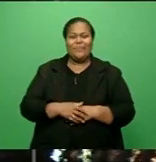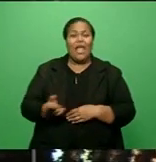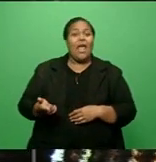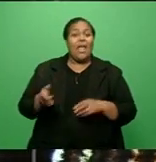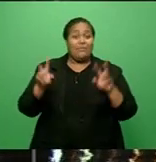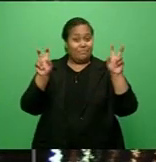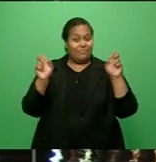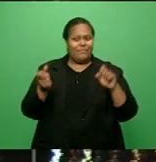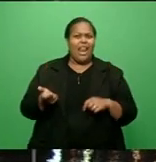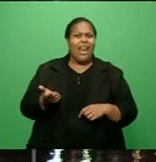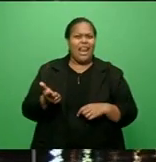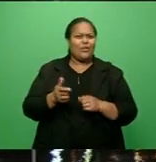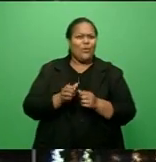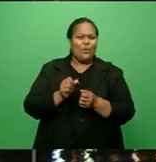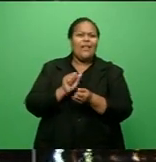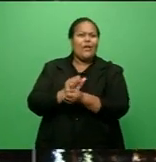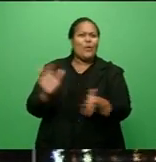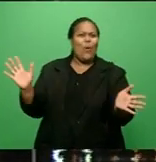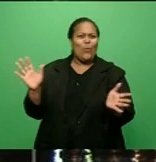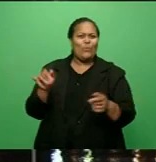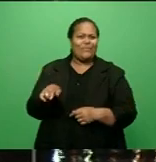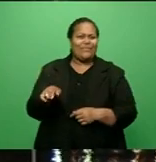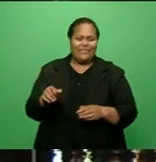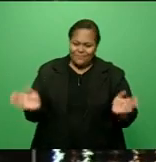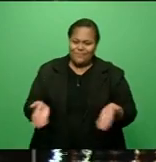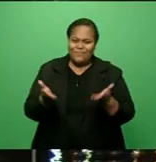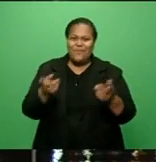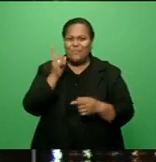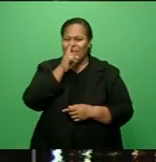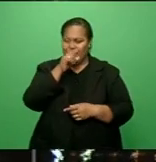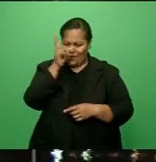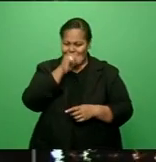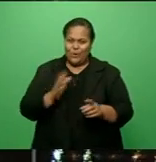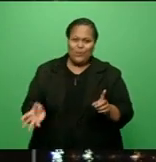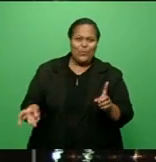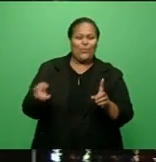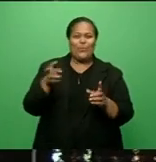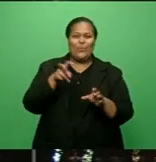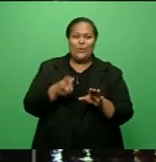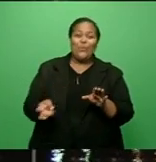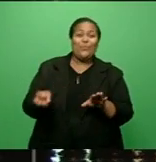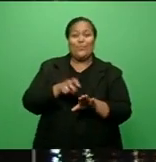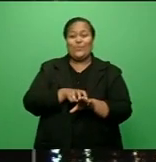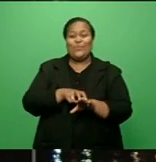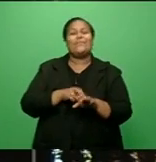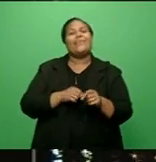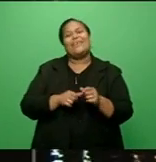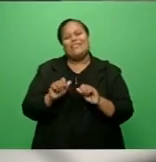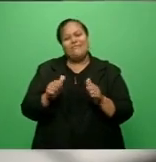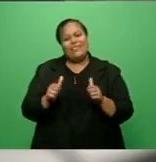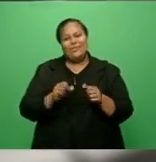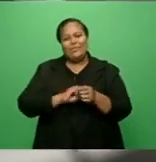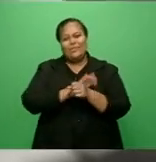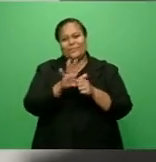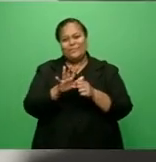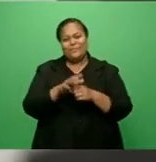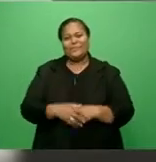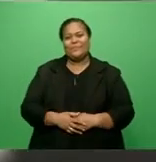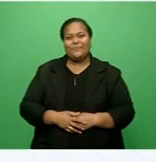timely as it can help people get back on track post-COVID-19. Sainian Imboila has more.